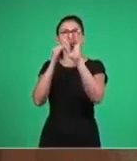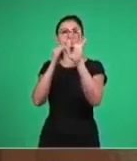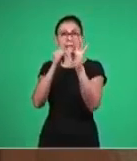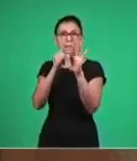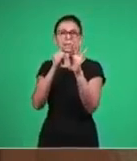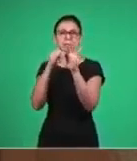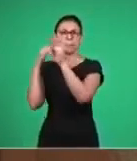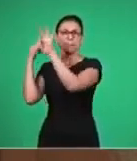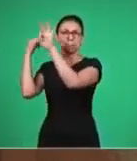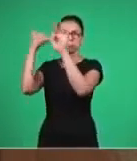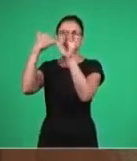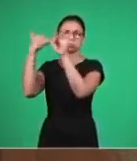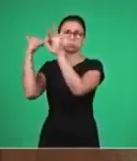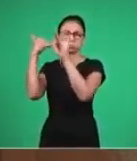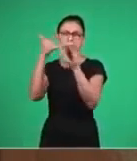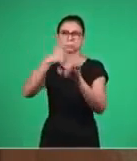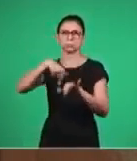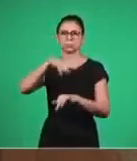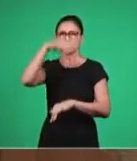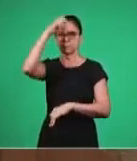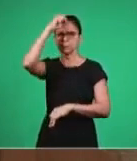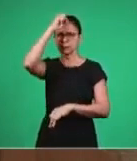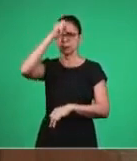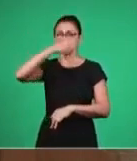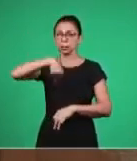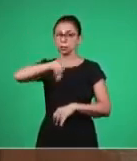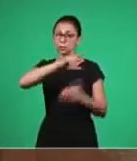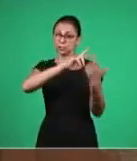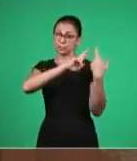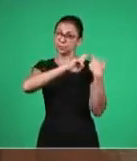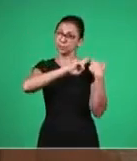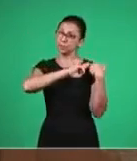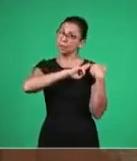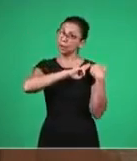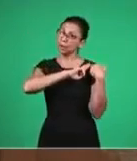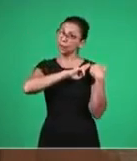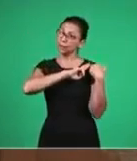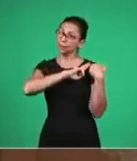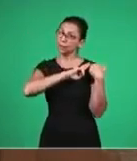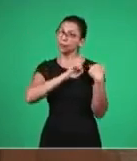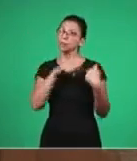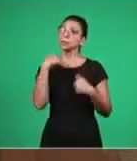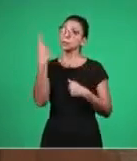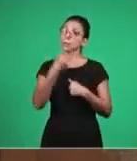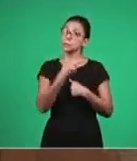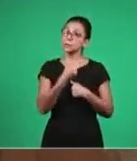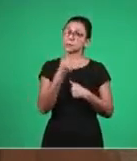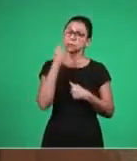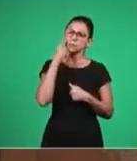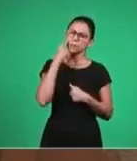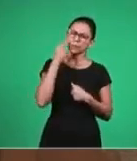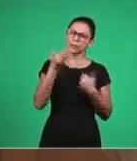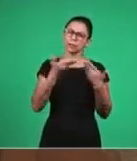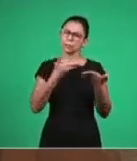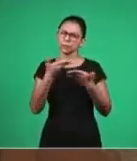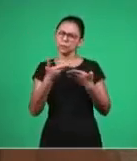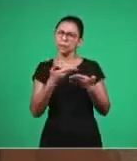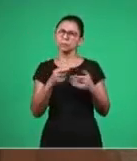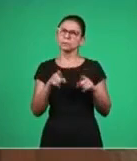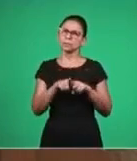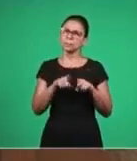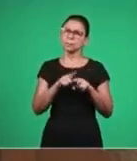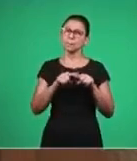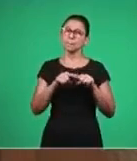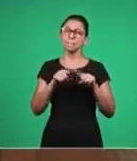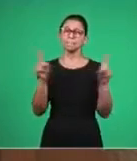I've already gone through the first three trumpets that is occurred from man itself. Man is responsible